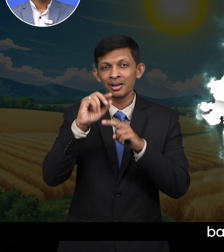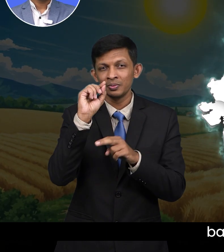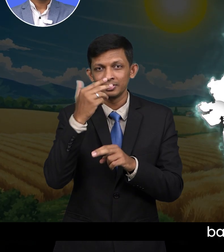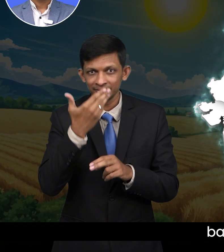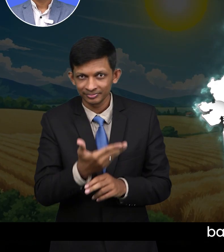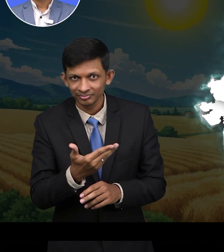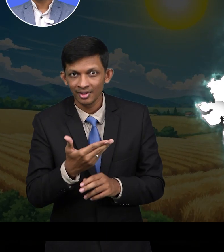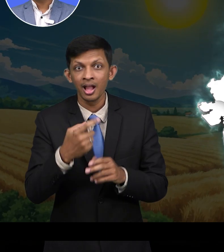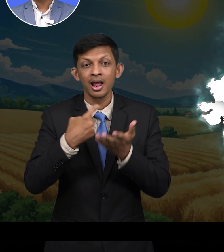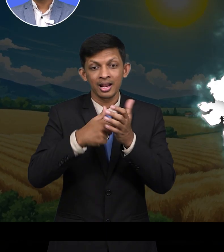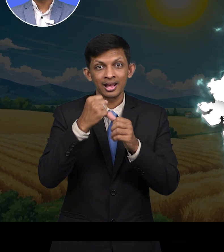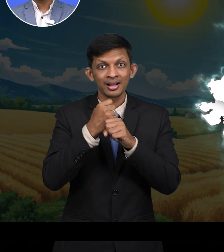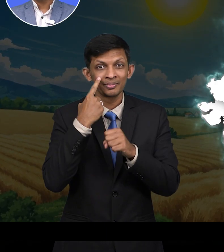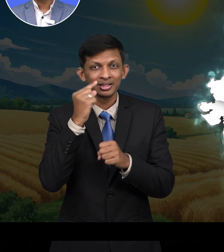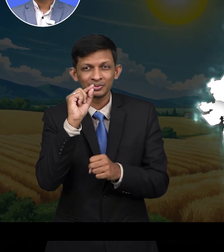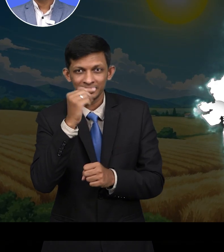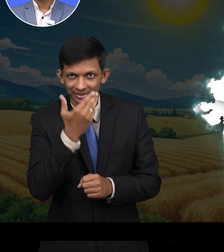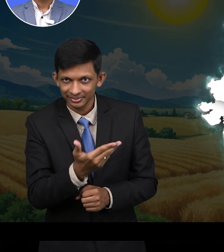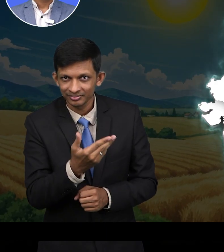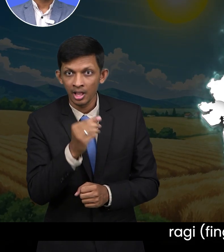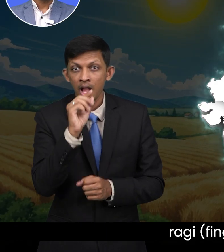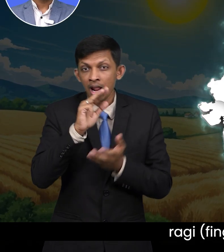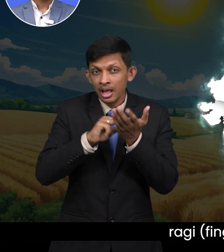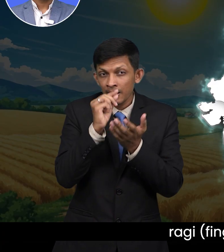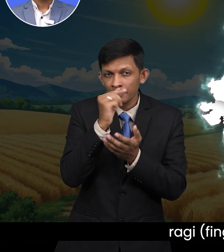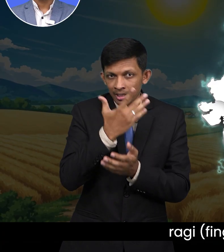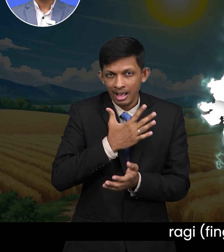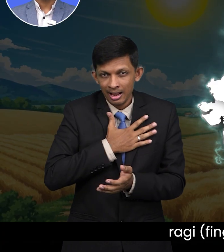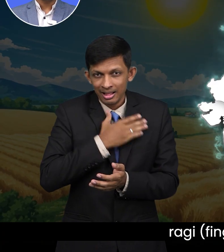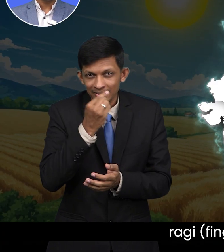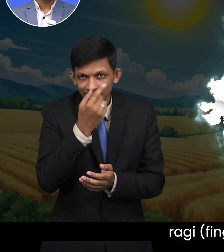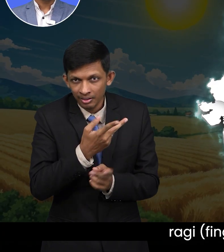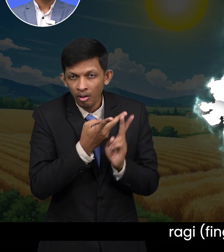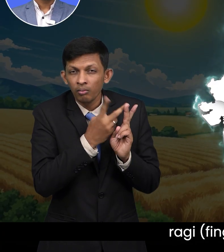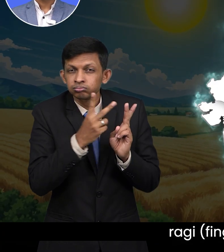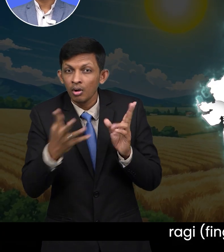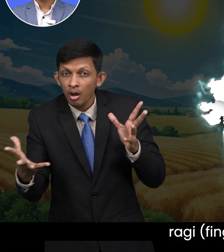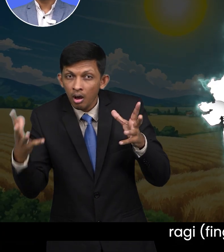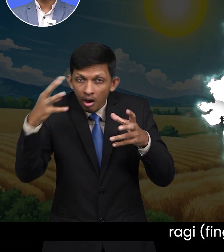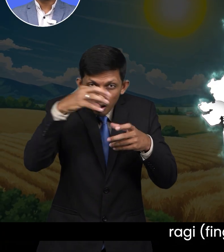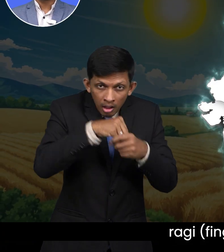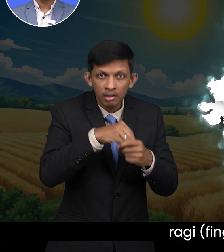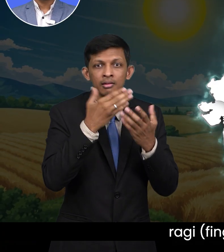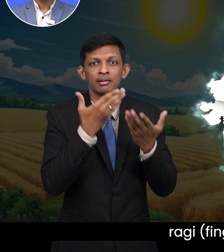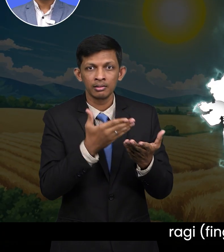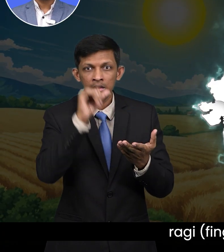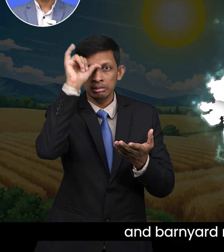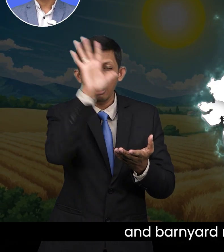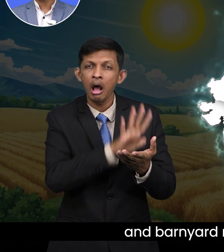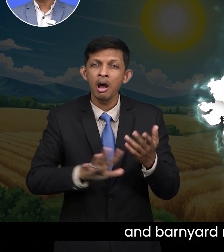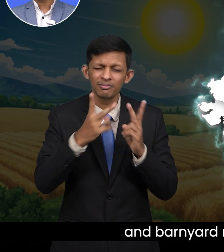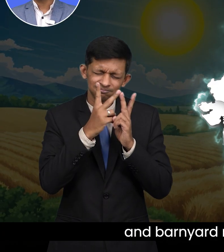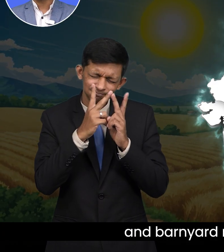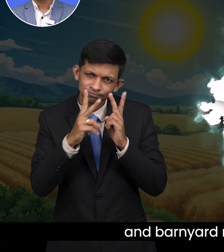millet, foxtail millet, ragi, finger millet, kodo millet,